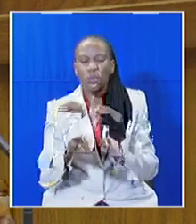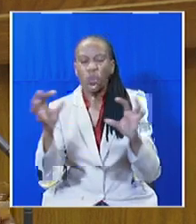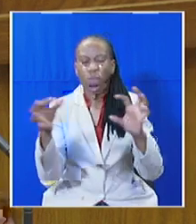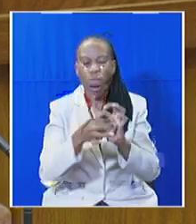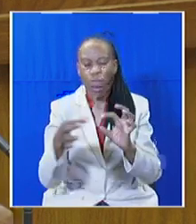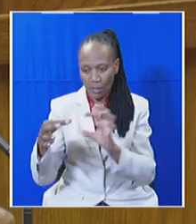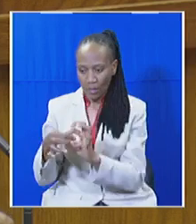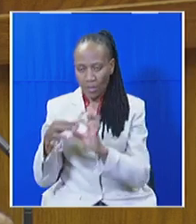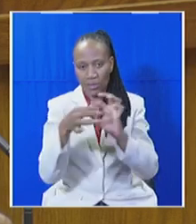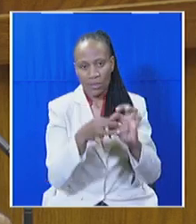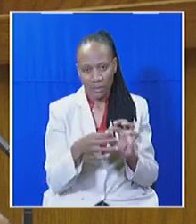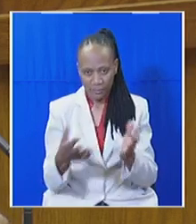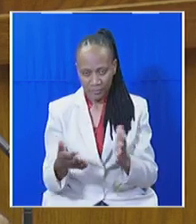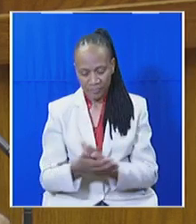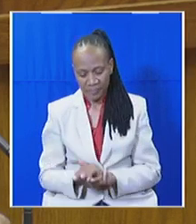The one top